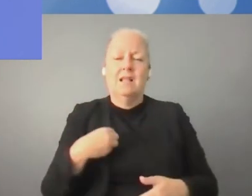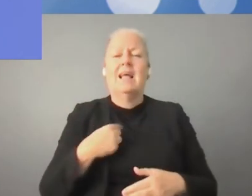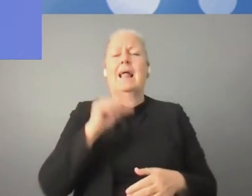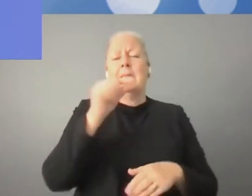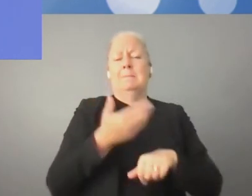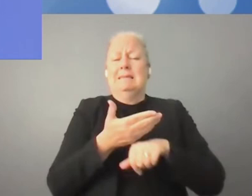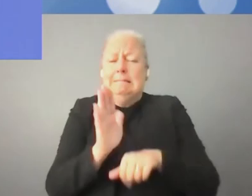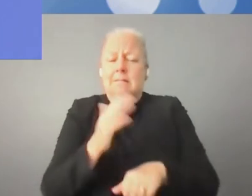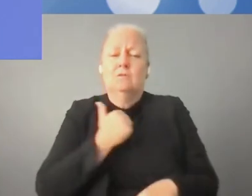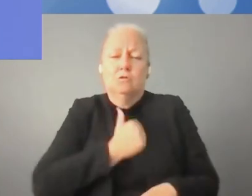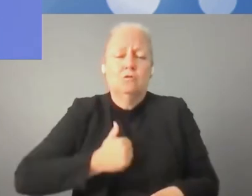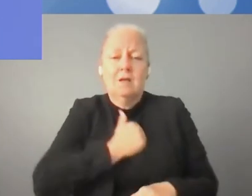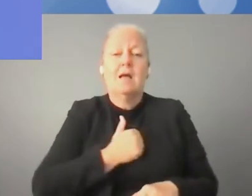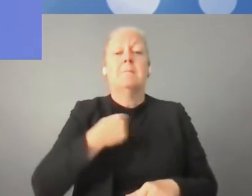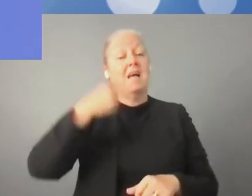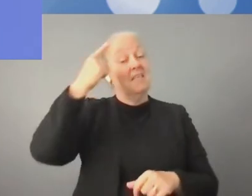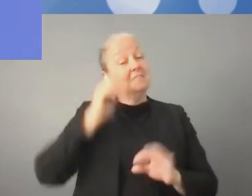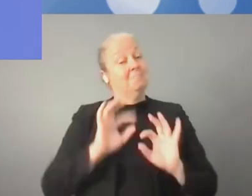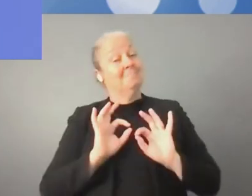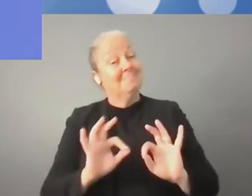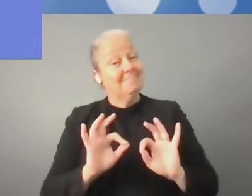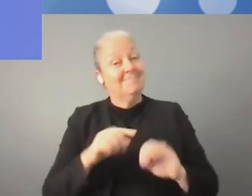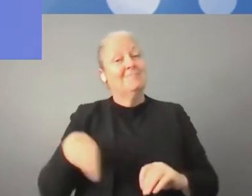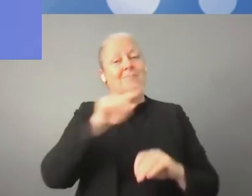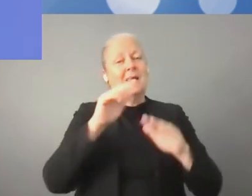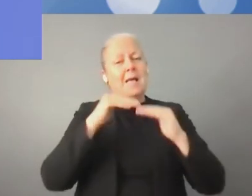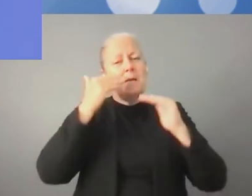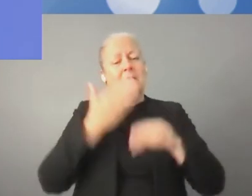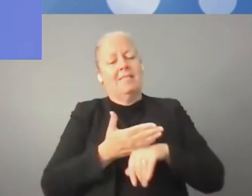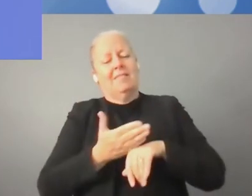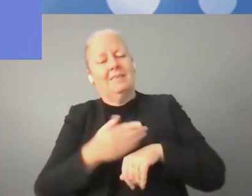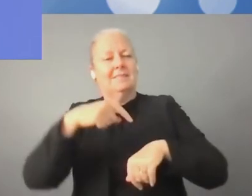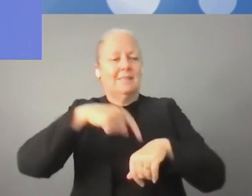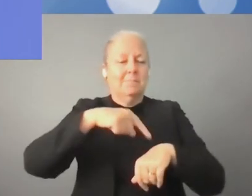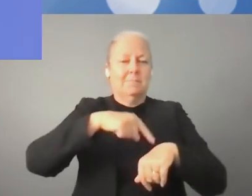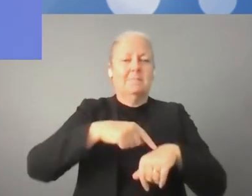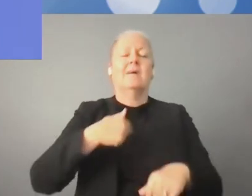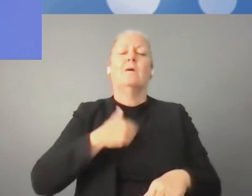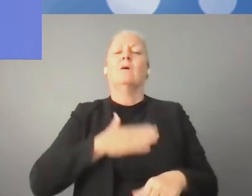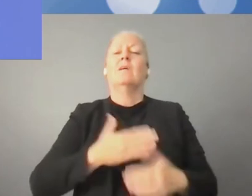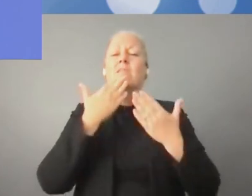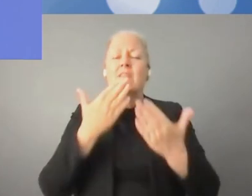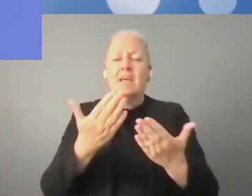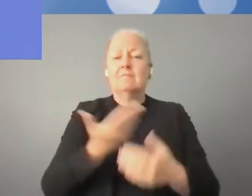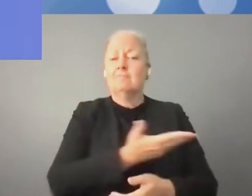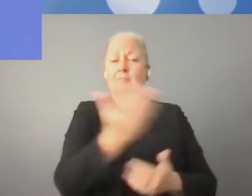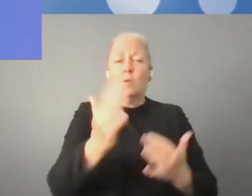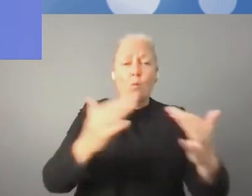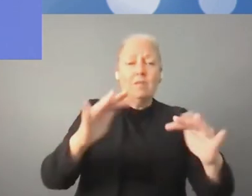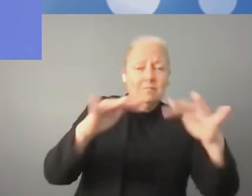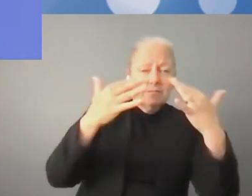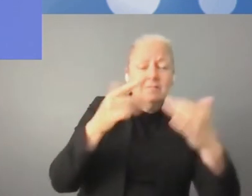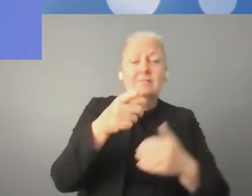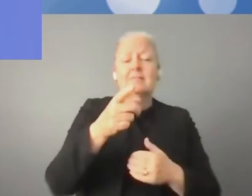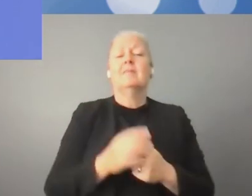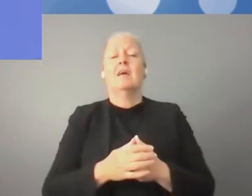it was worth i hope to have us a little bit longer on stage i would like to thank the audience and for your attention and i wish